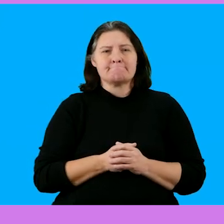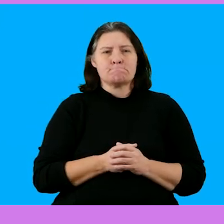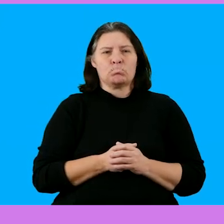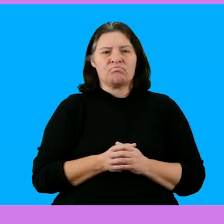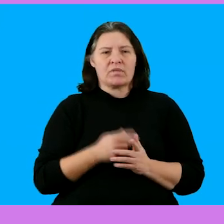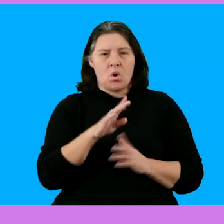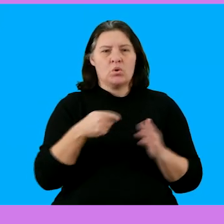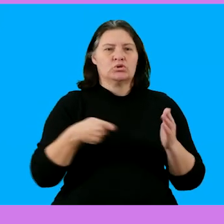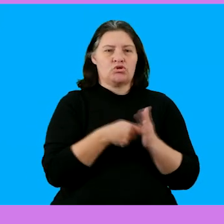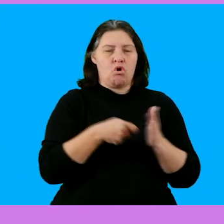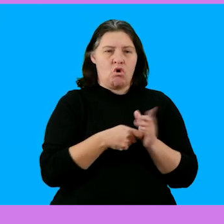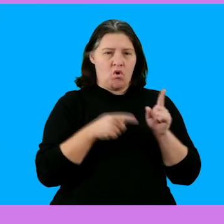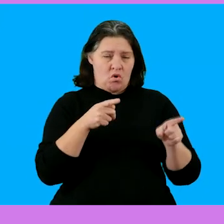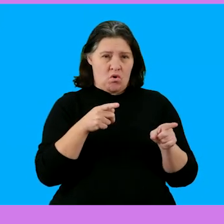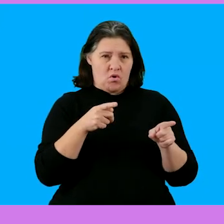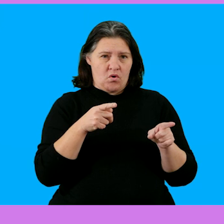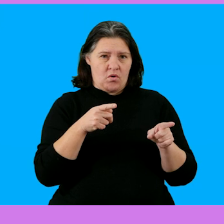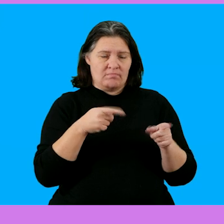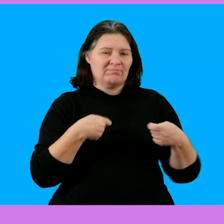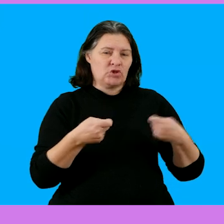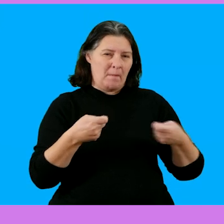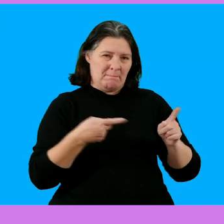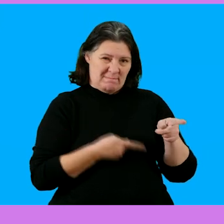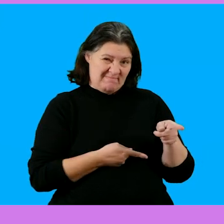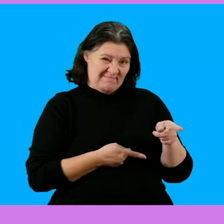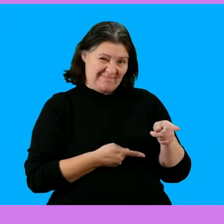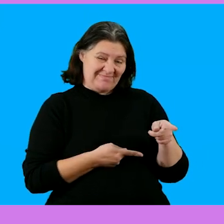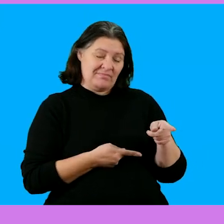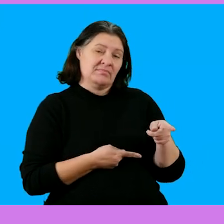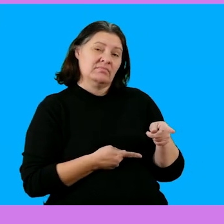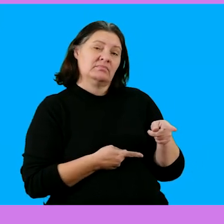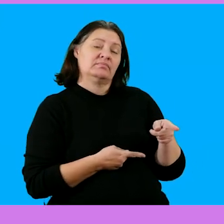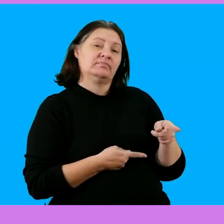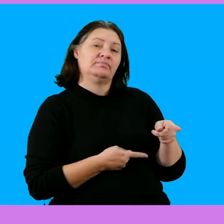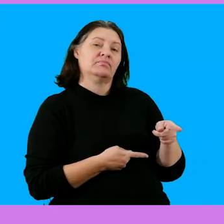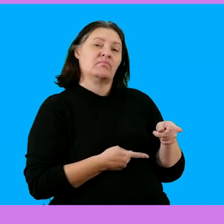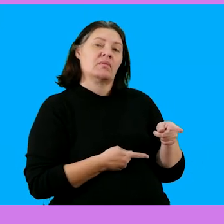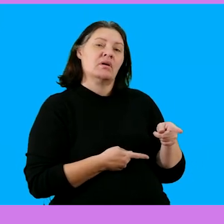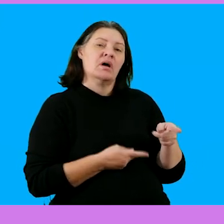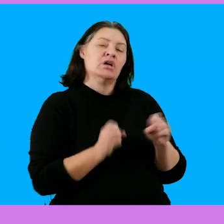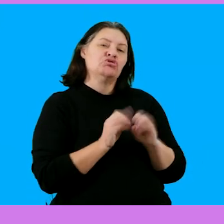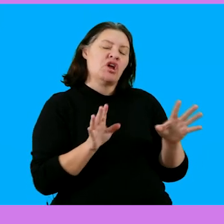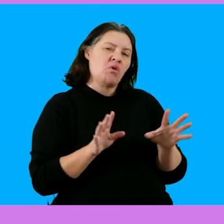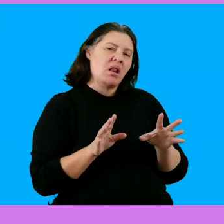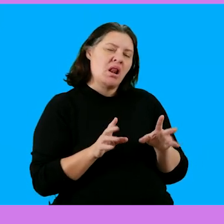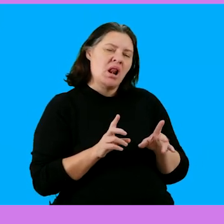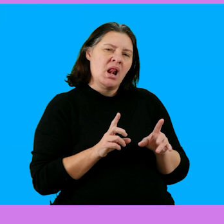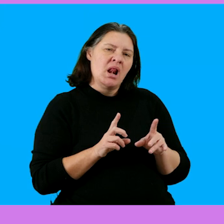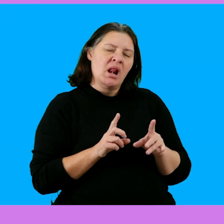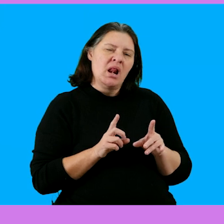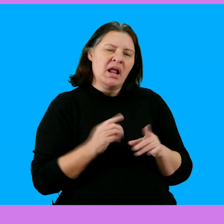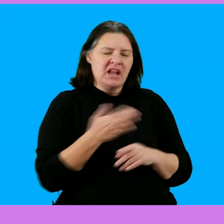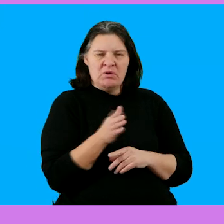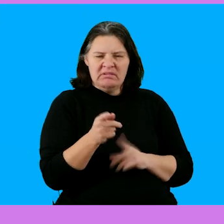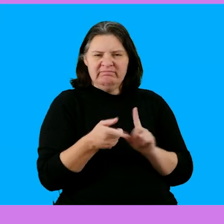therefore if you look, here is our store. So this is the store that we are referring to. Okay, so give the general